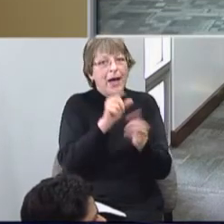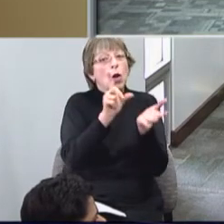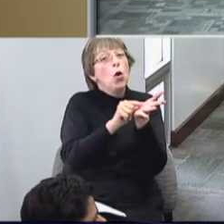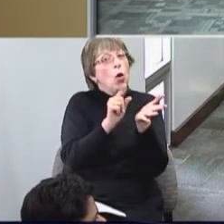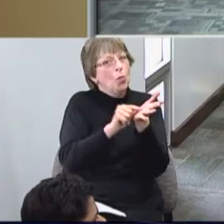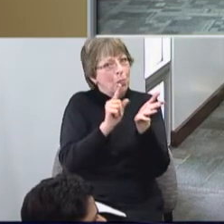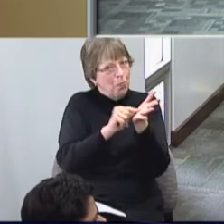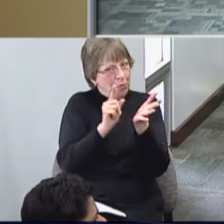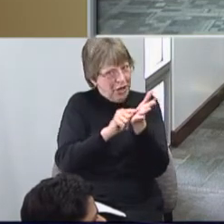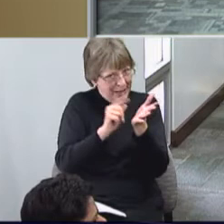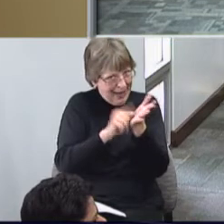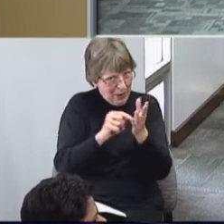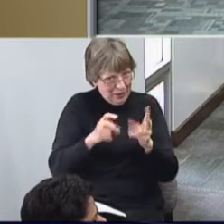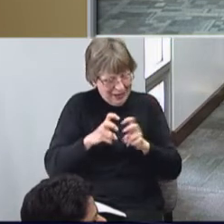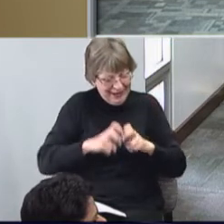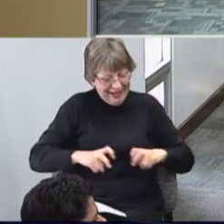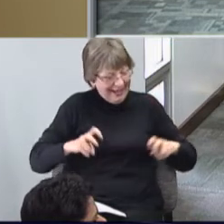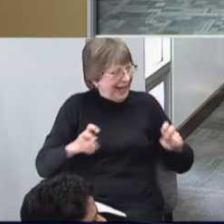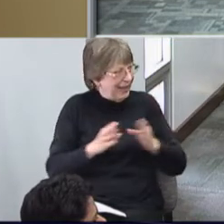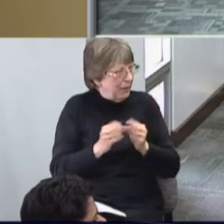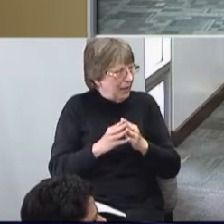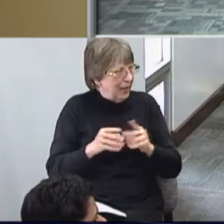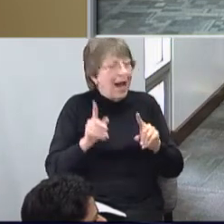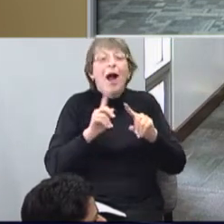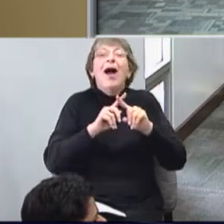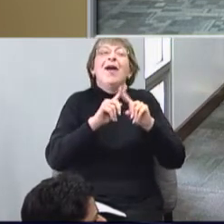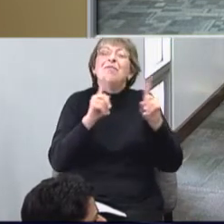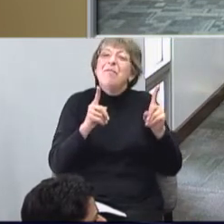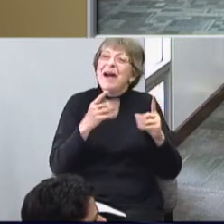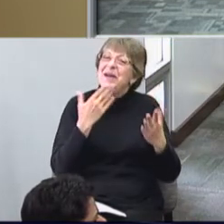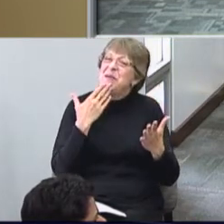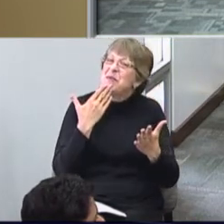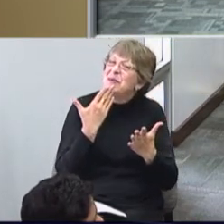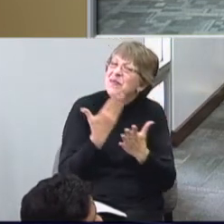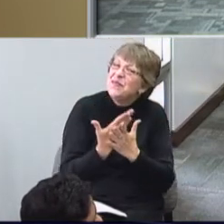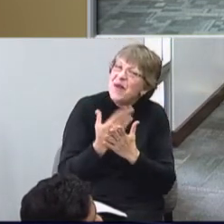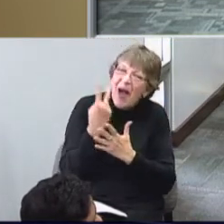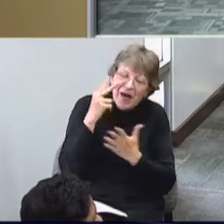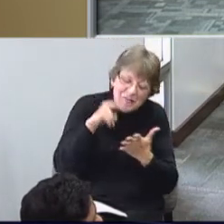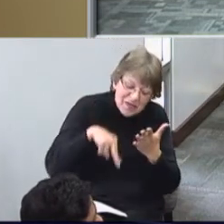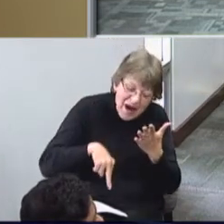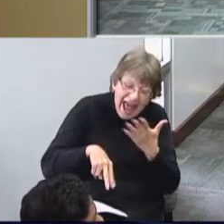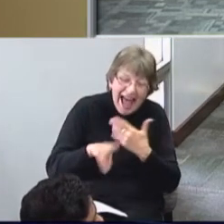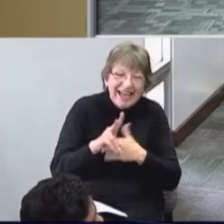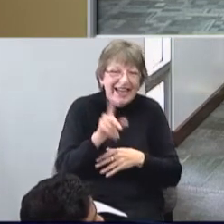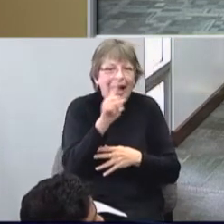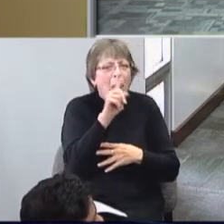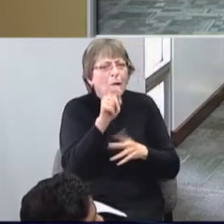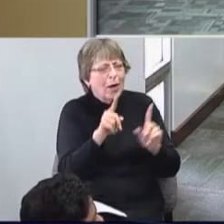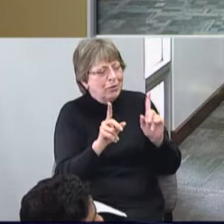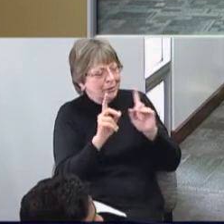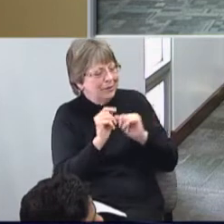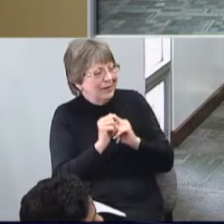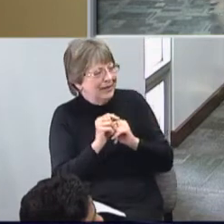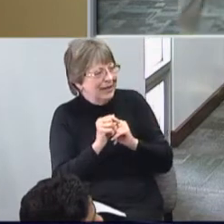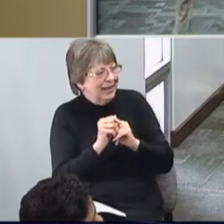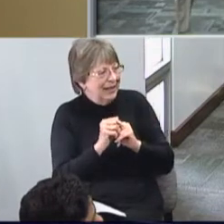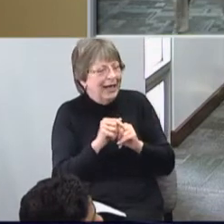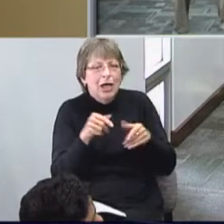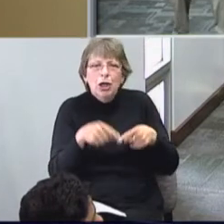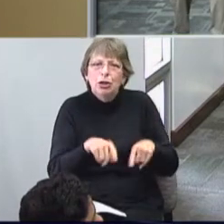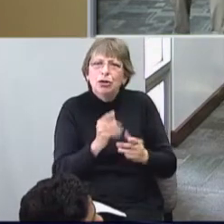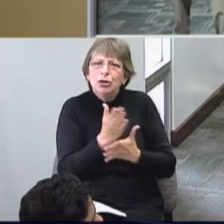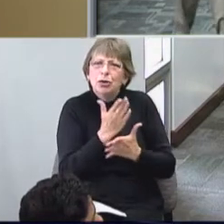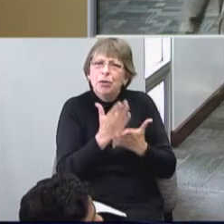not a fan Ron? of It was technology. well read that Ron? way. Question. I do have one question. I remember part of the